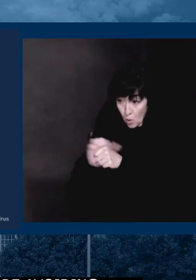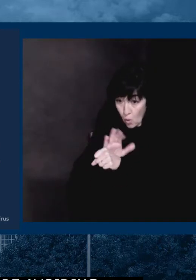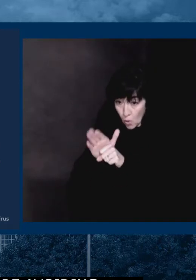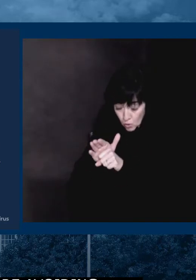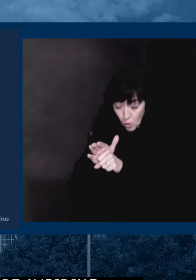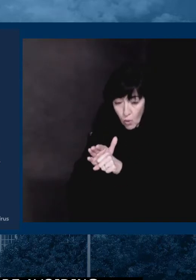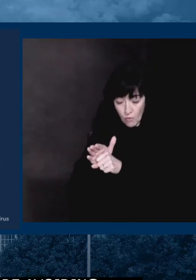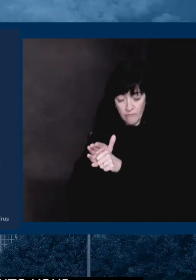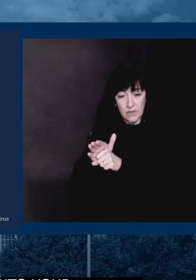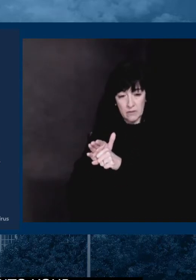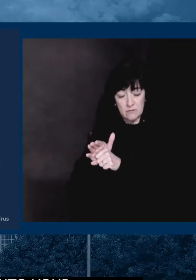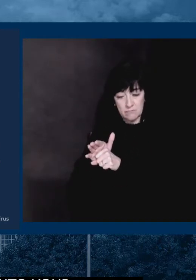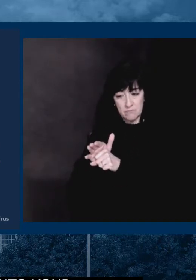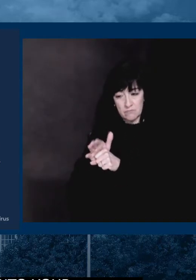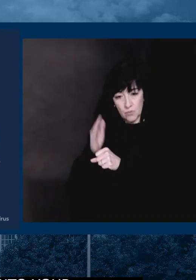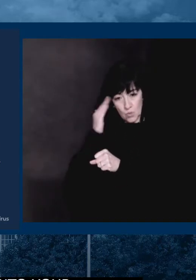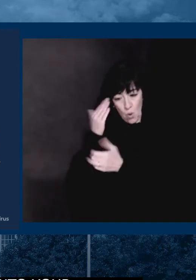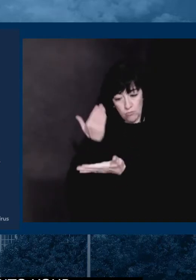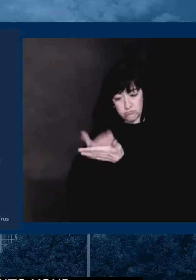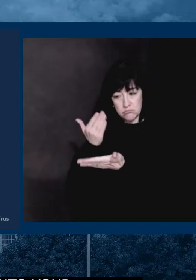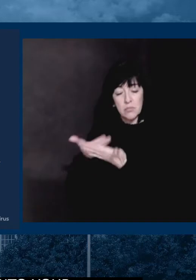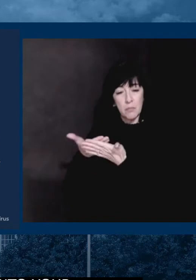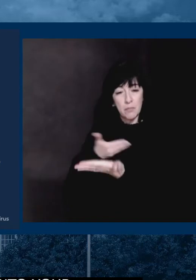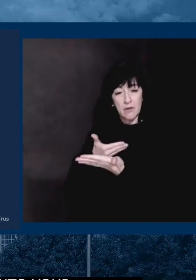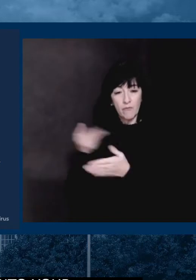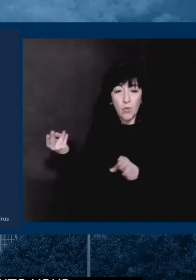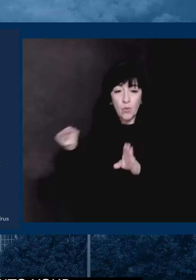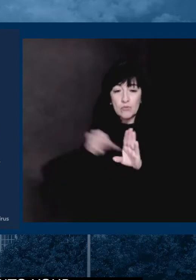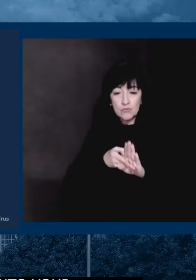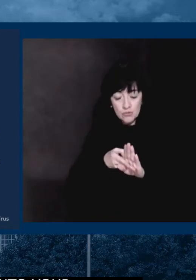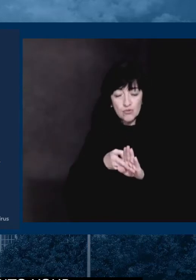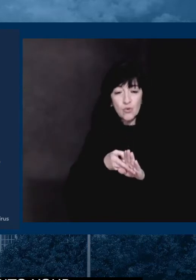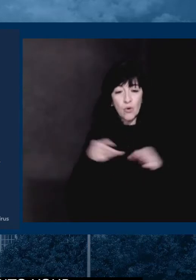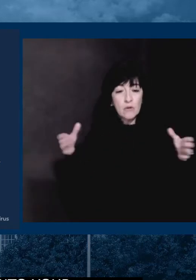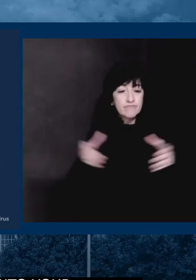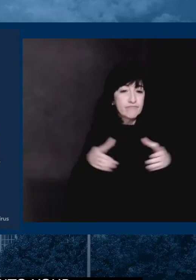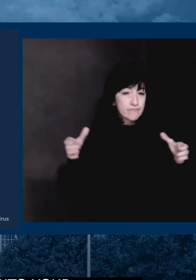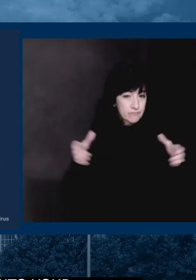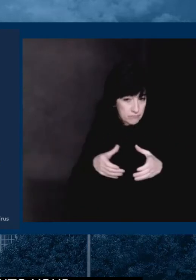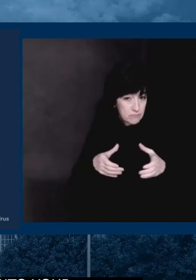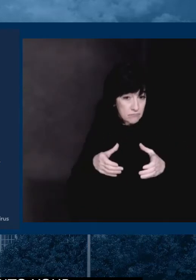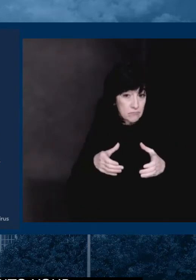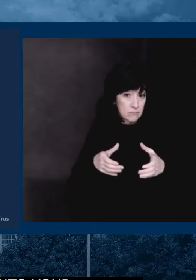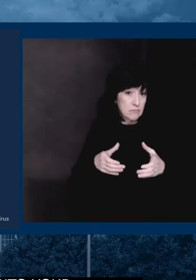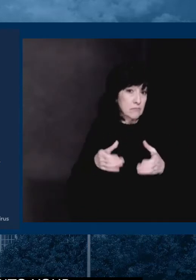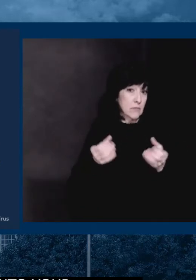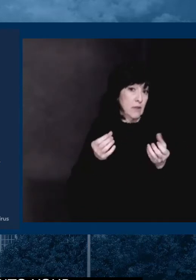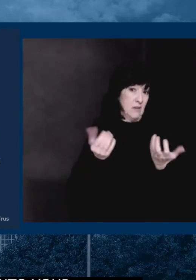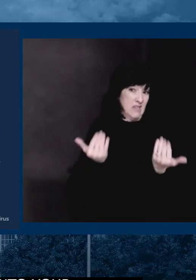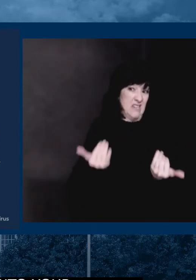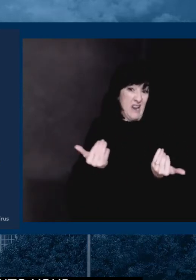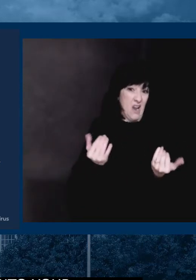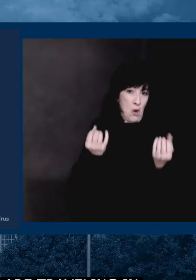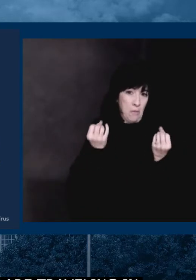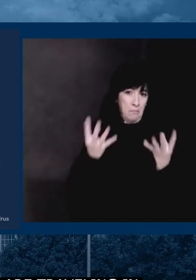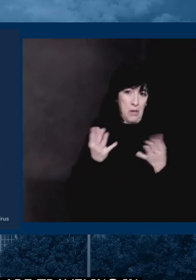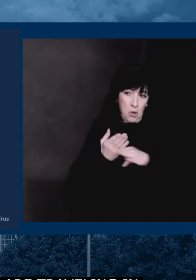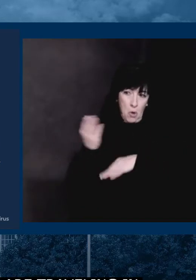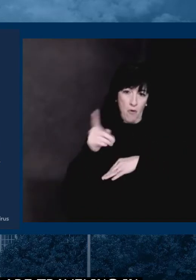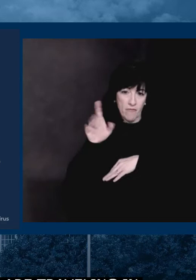obviously, a lot of folks have followed that guidance since we've had over 100,000 people get